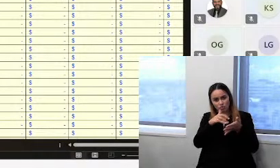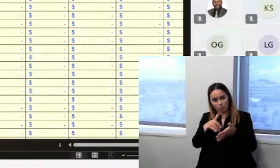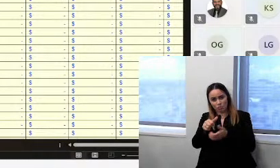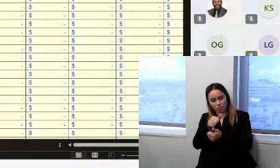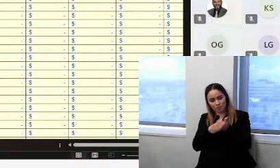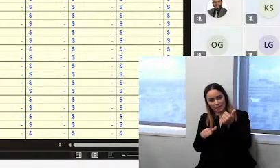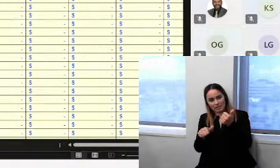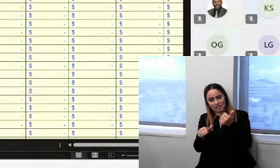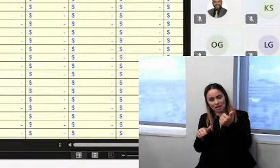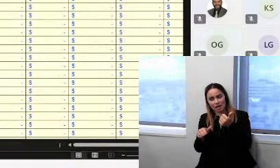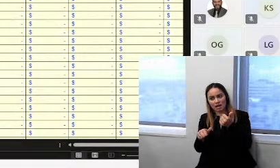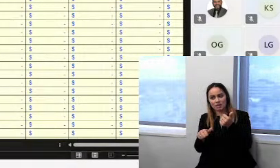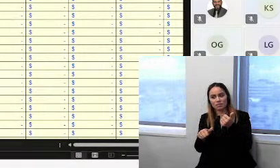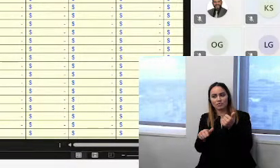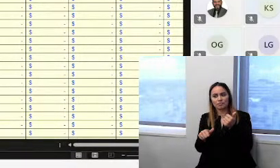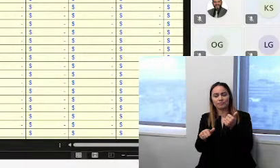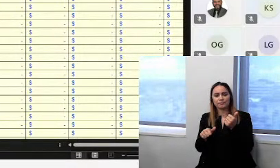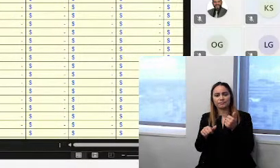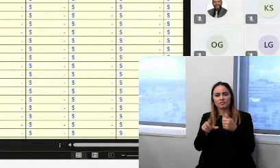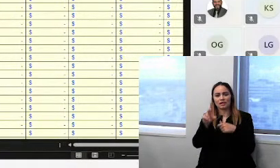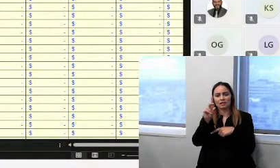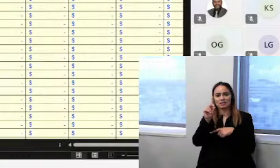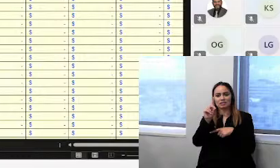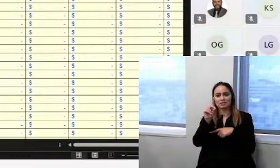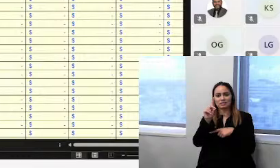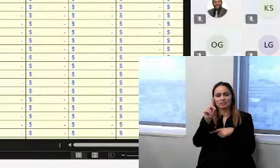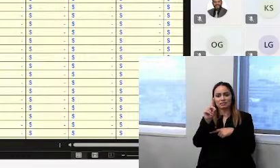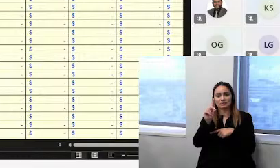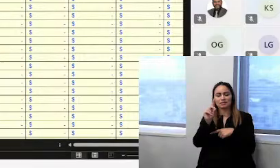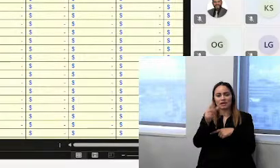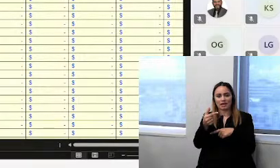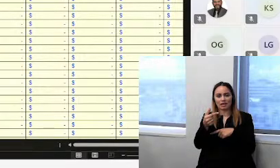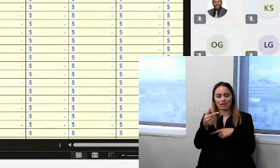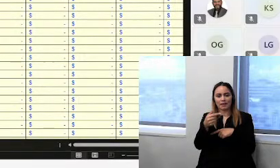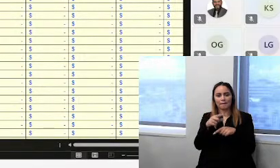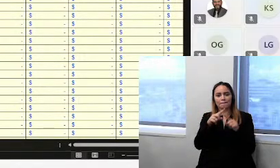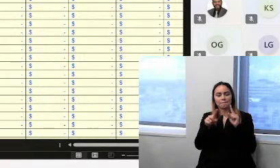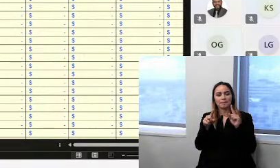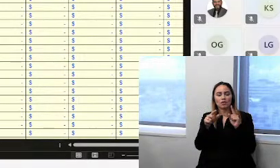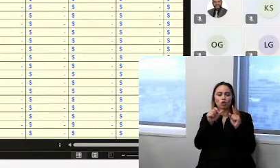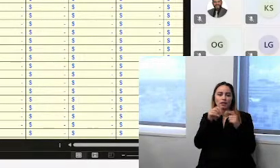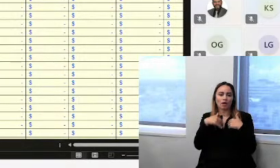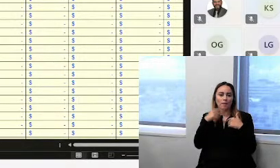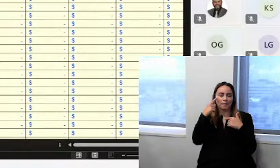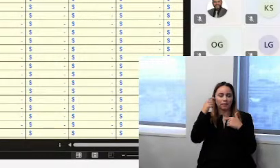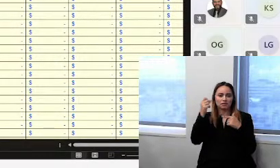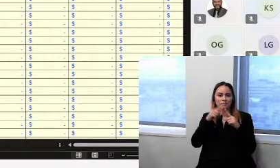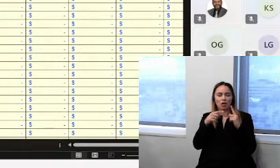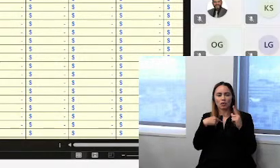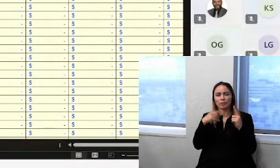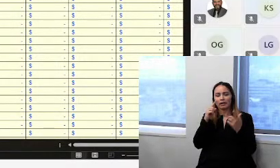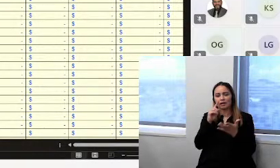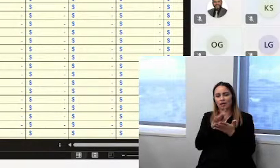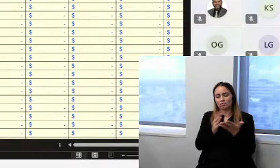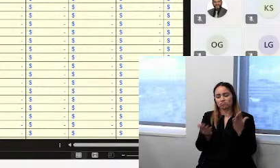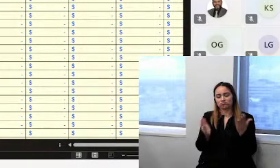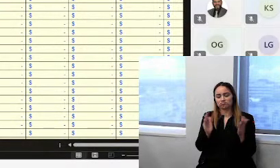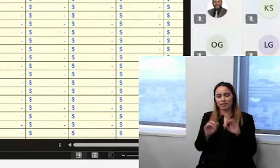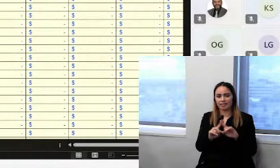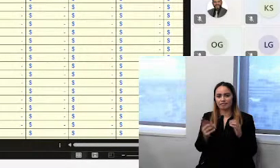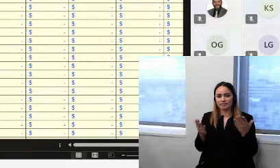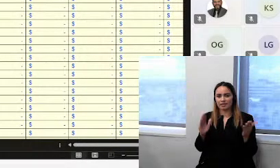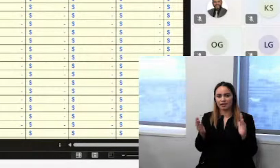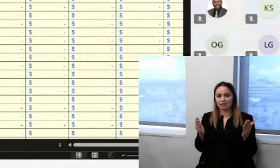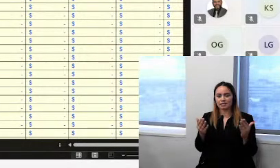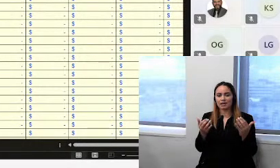scope of that, so I don't have it memorized, so I apologize for that. But there might be differences that versus a new load, which is the other part of